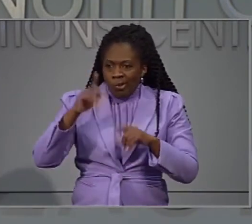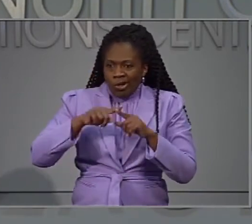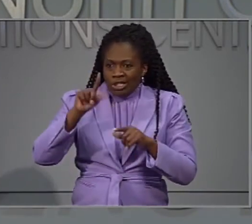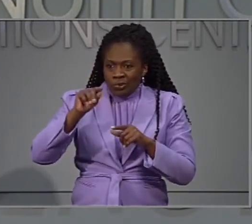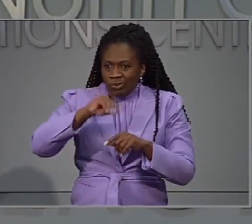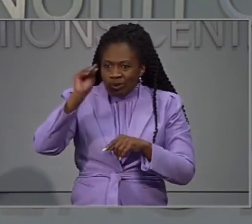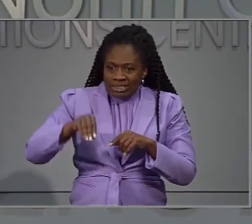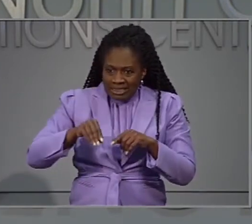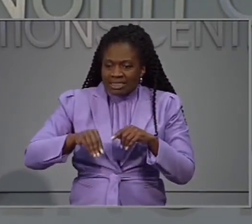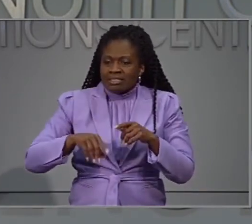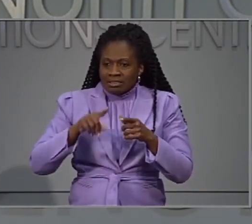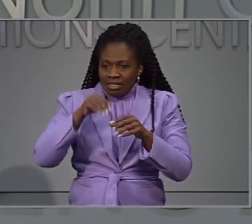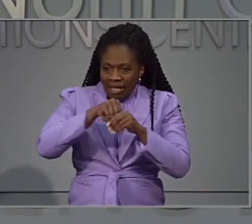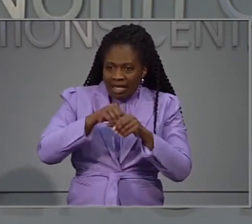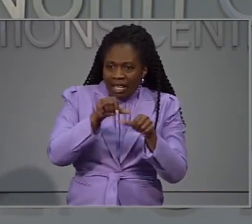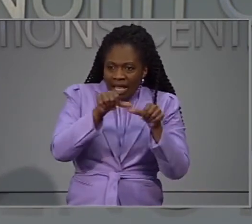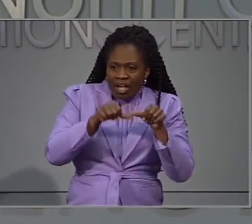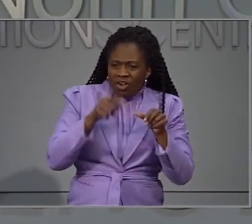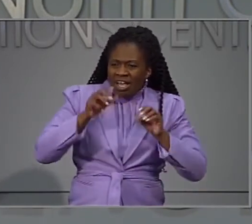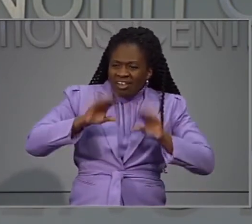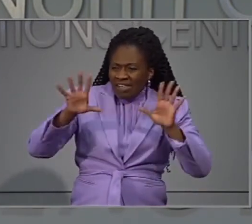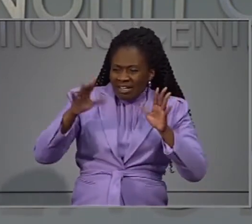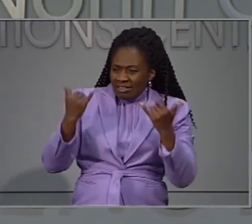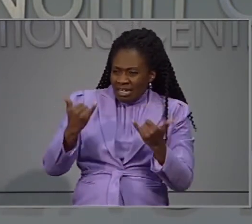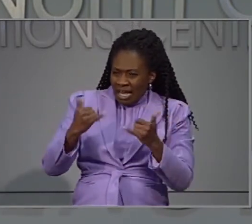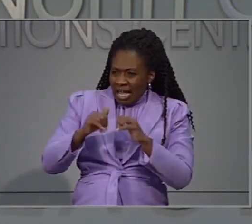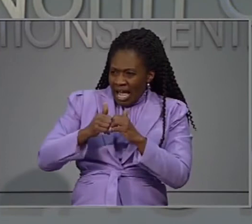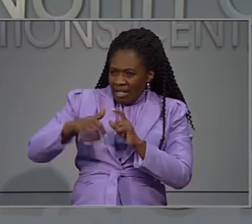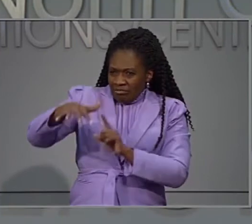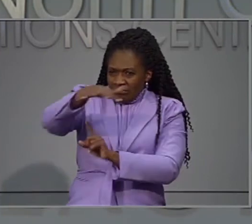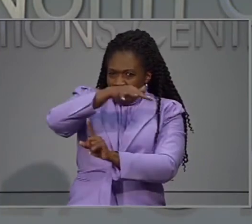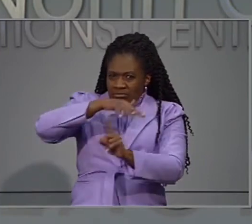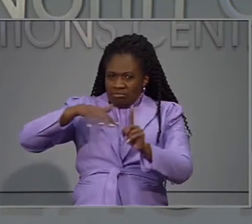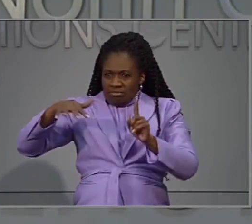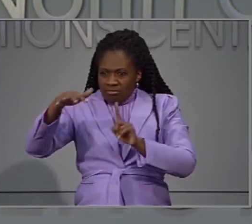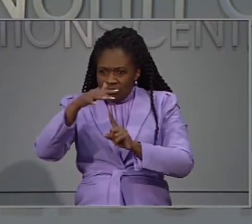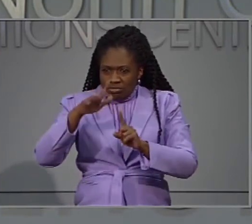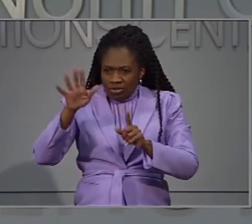area. Can you once again clarify the situation surrounding